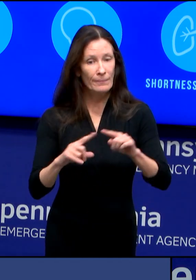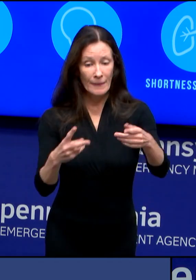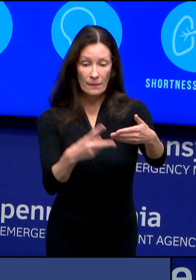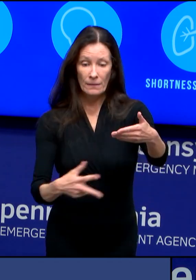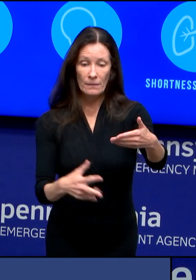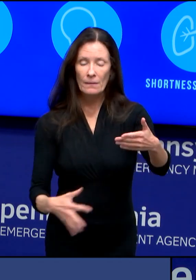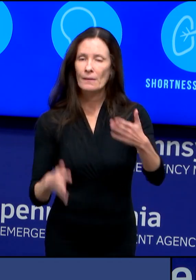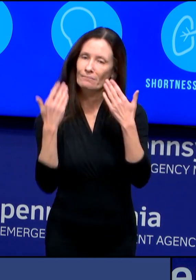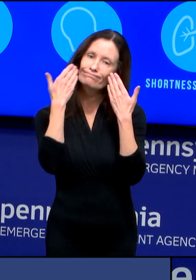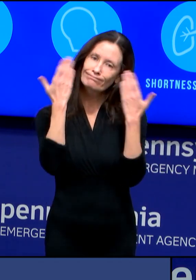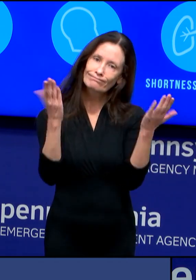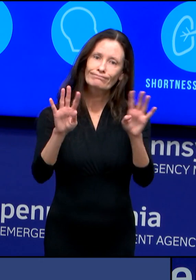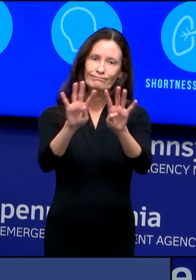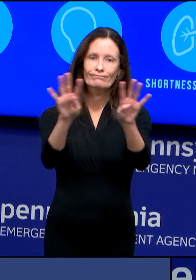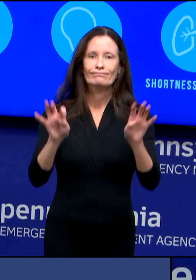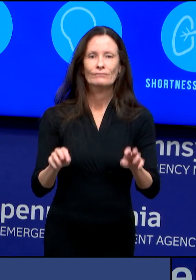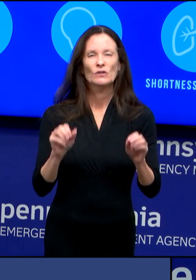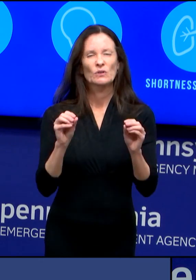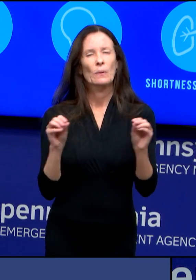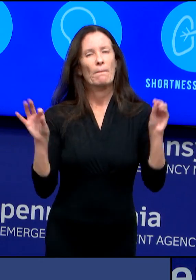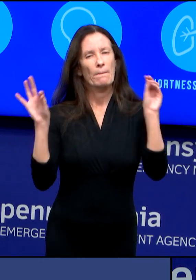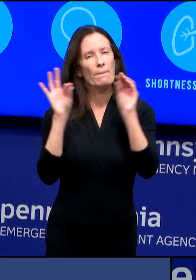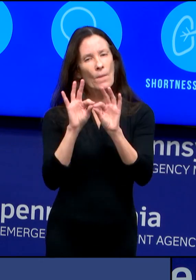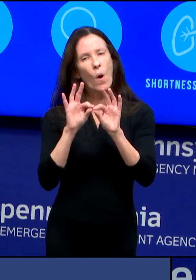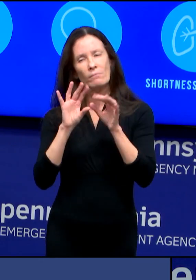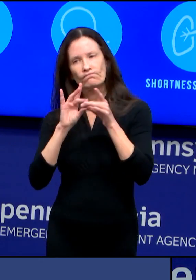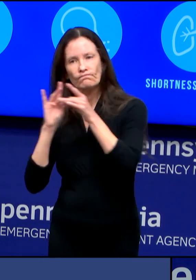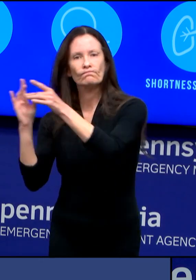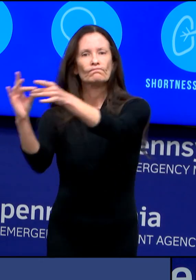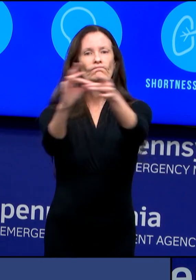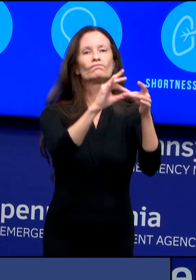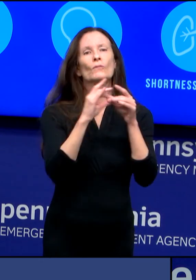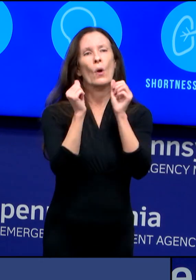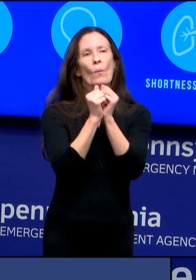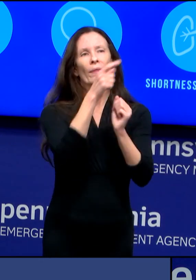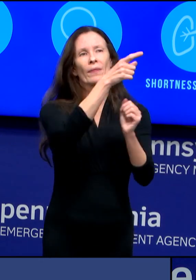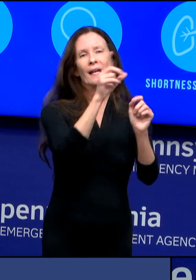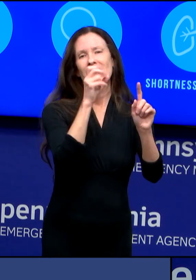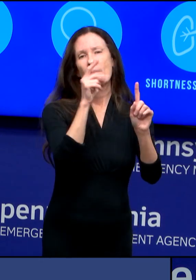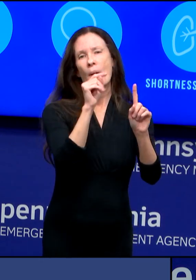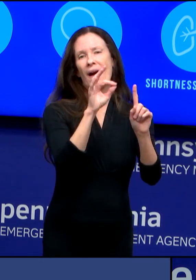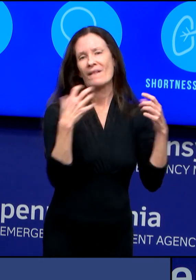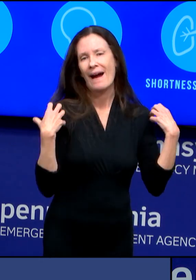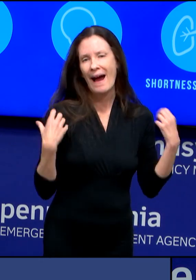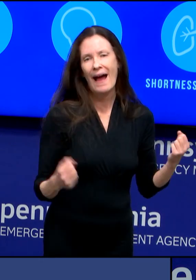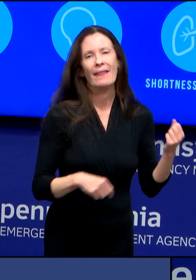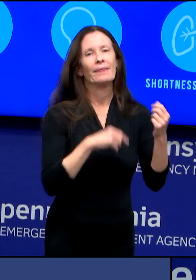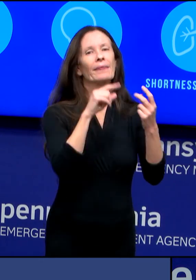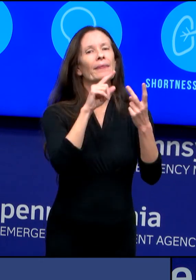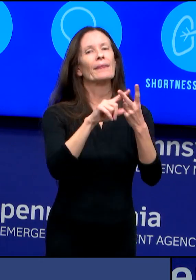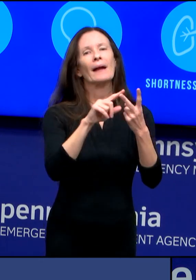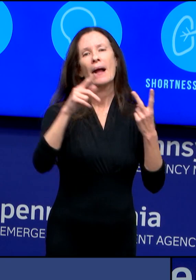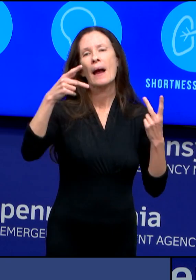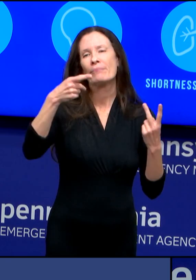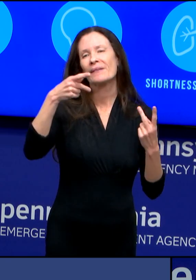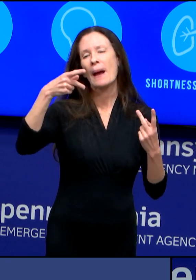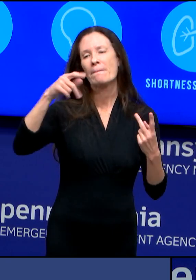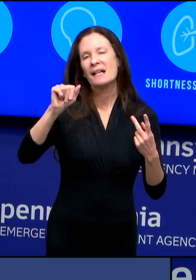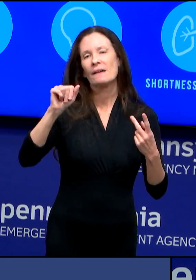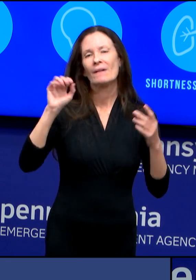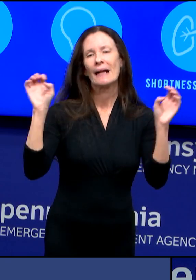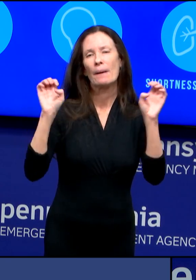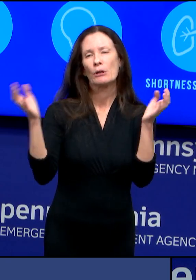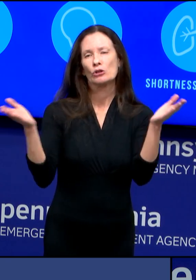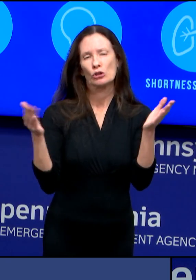collaborative effort with the Pennsylvania Department of Health, of course, the Pennsylvania Emergency Management Association, the county and municipal